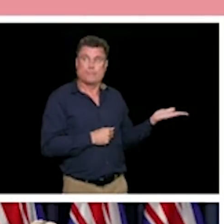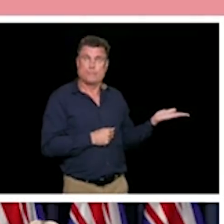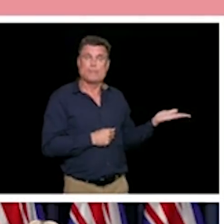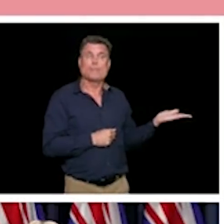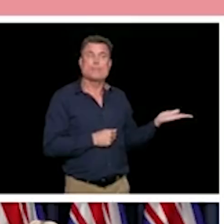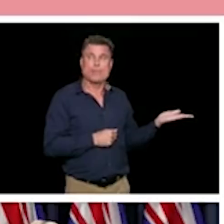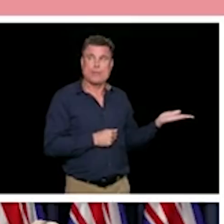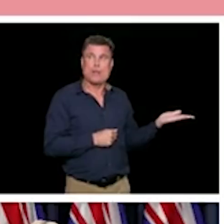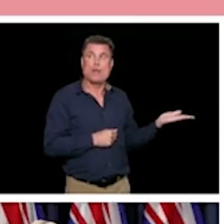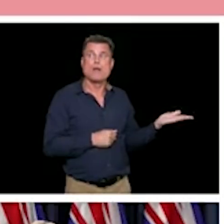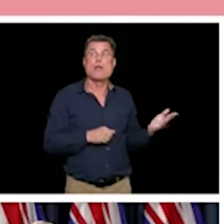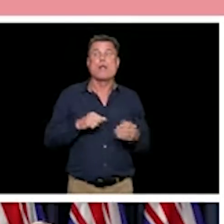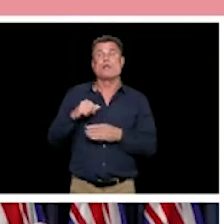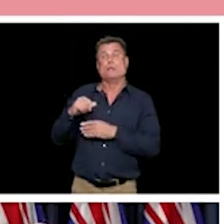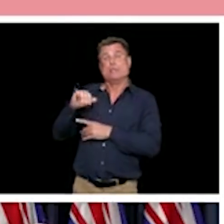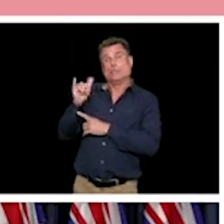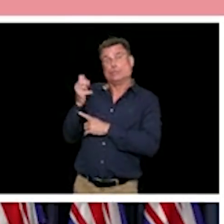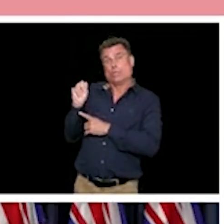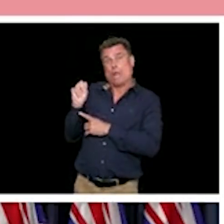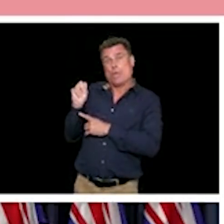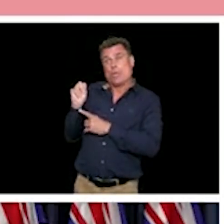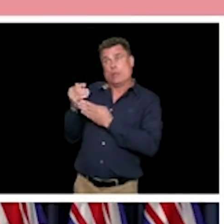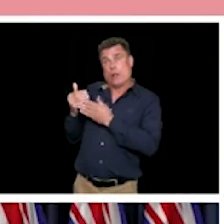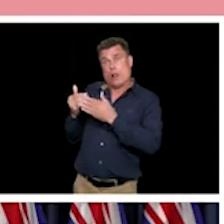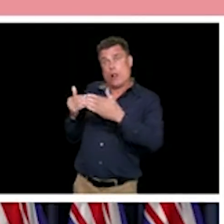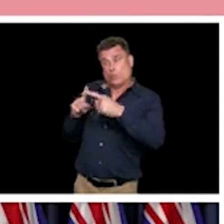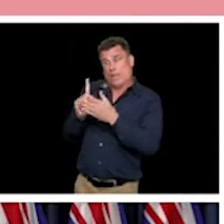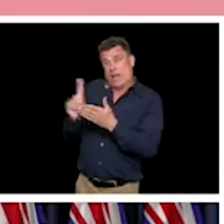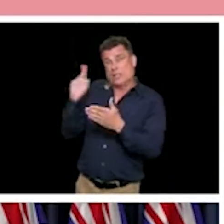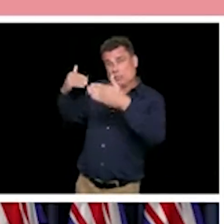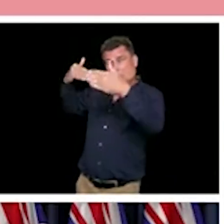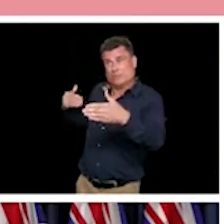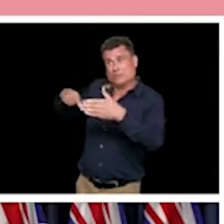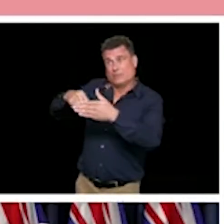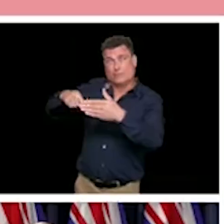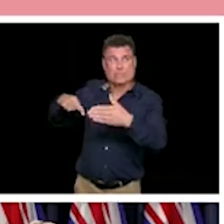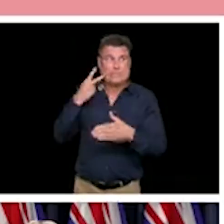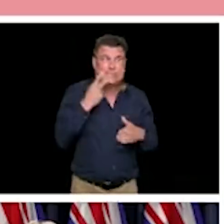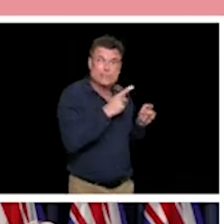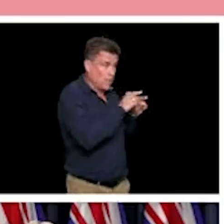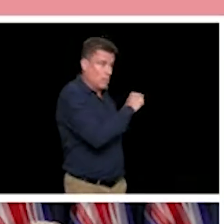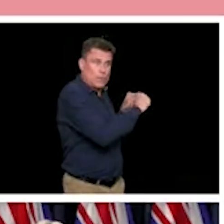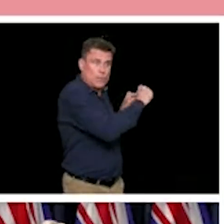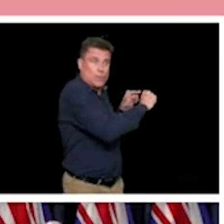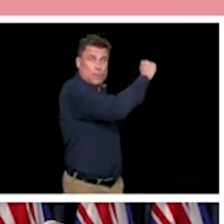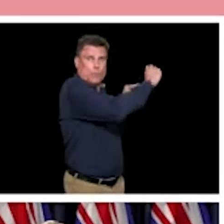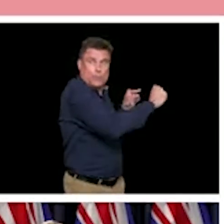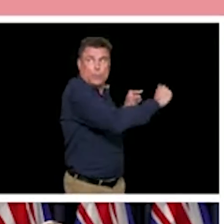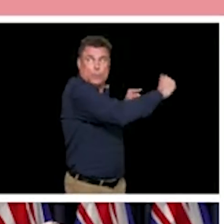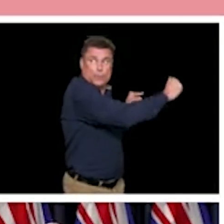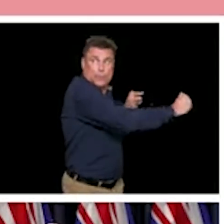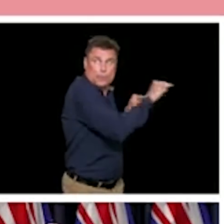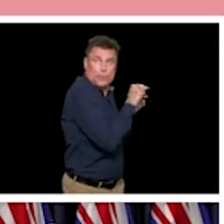This is our epidemic curve, updated to the end of last week, and this is by reported date, so that's